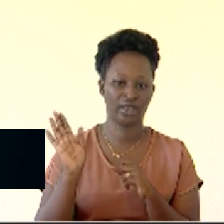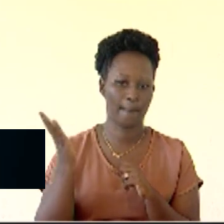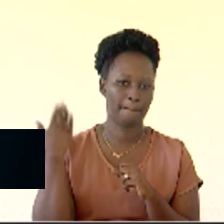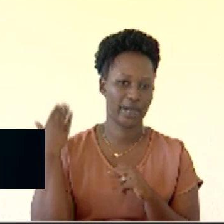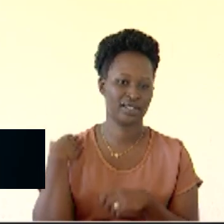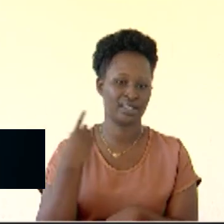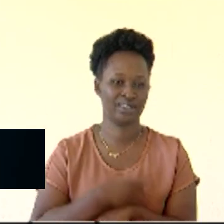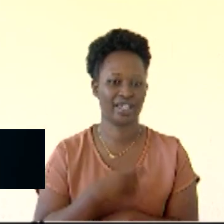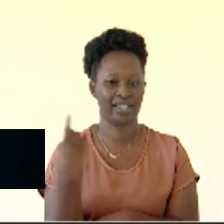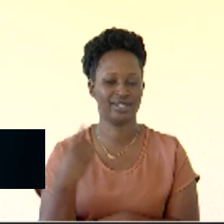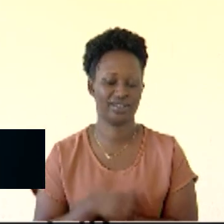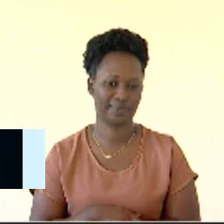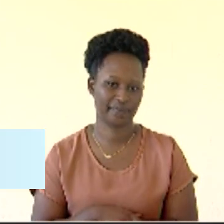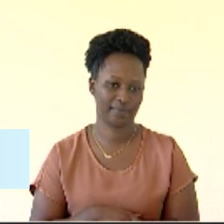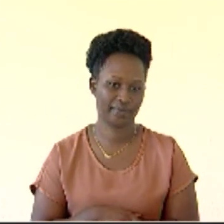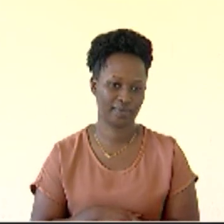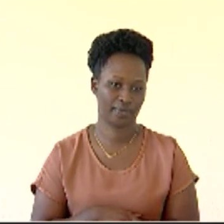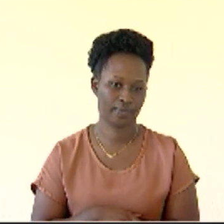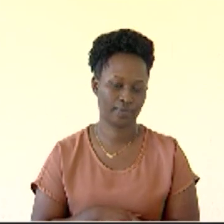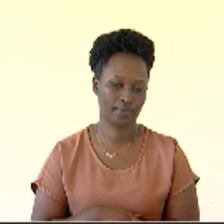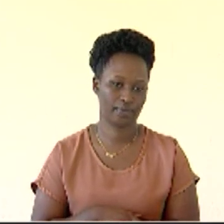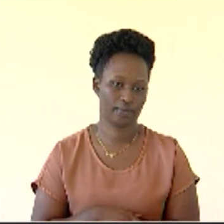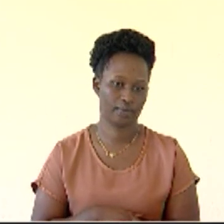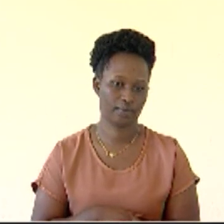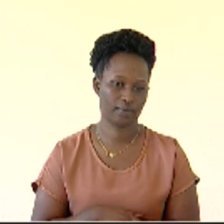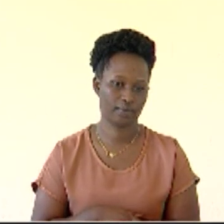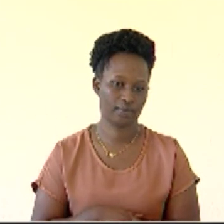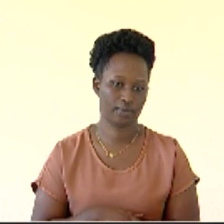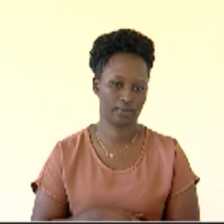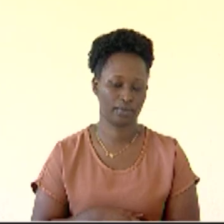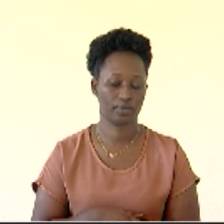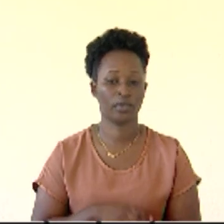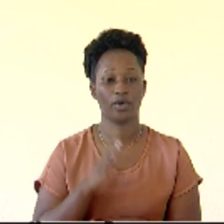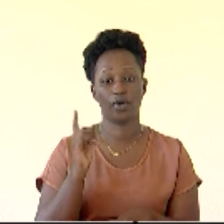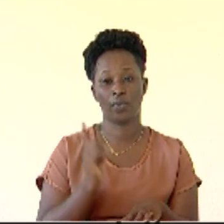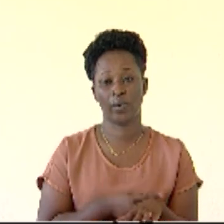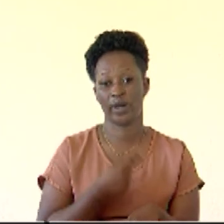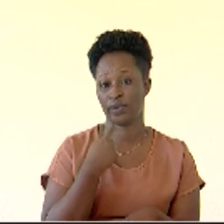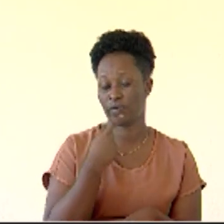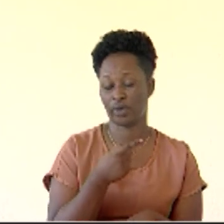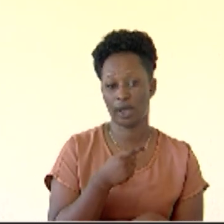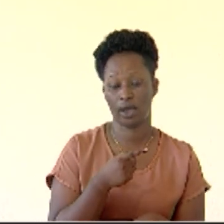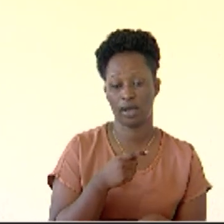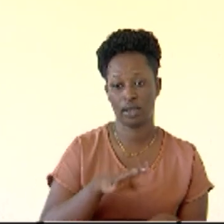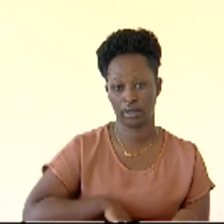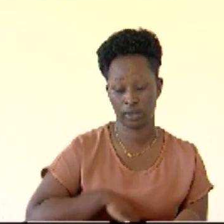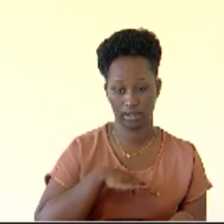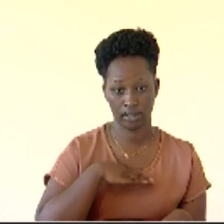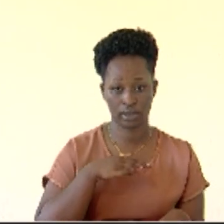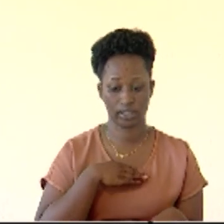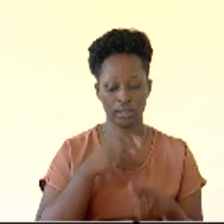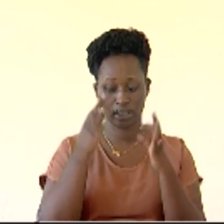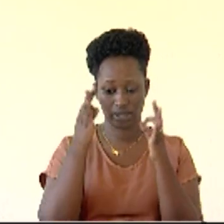days. All right, age in men. Of course, when it comes to age in men, there are very many things that happens in